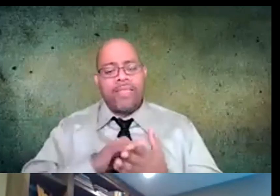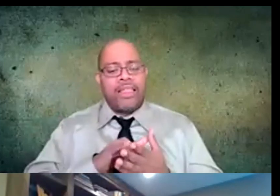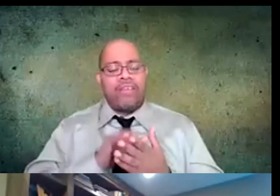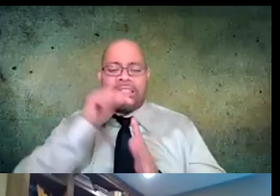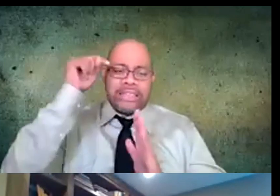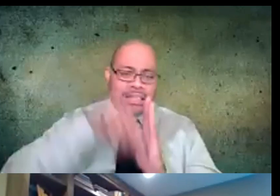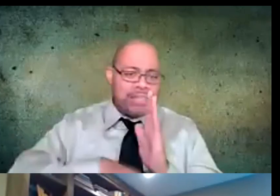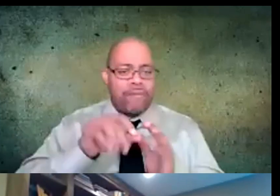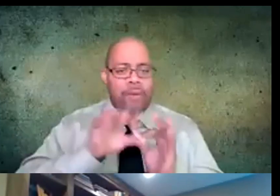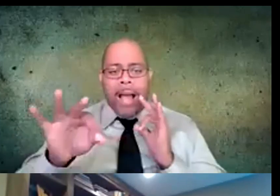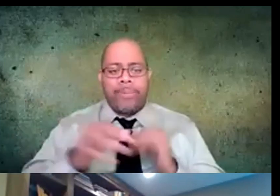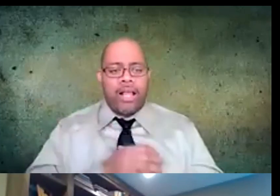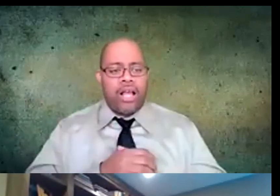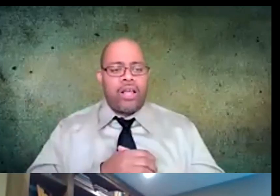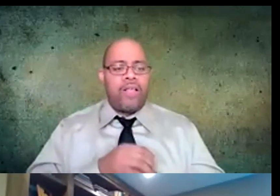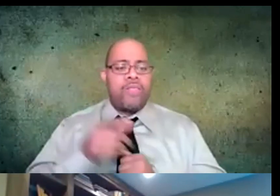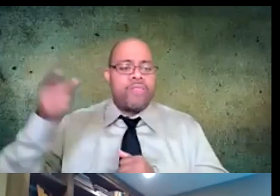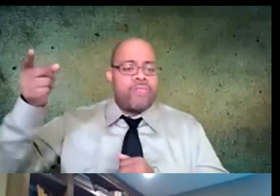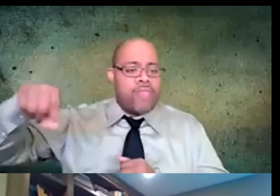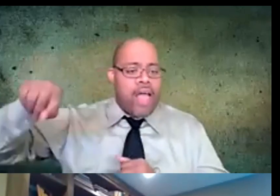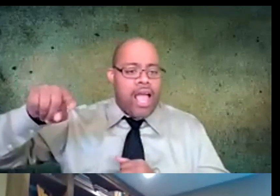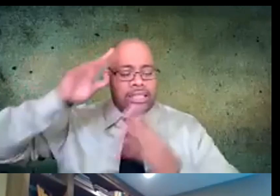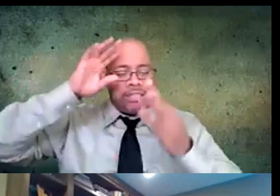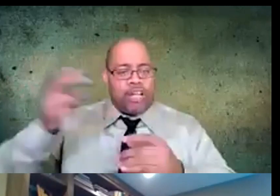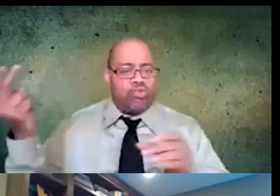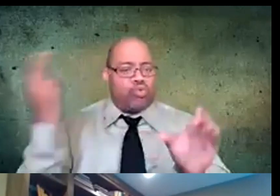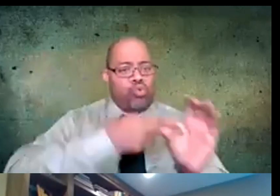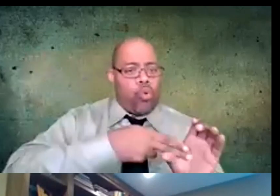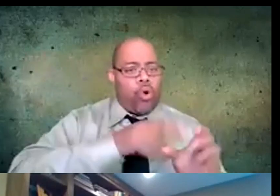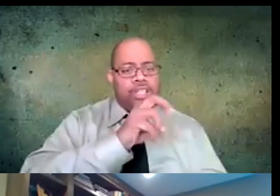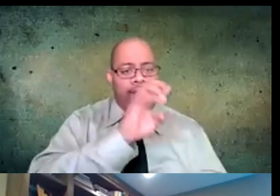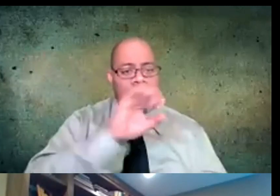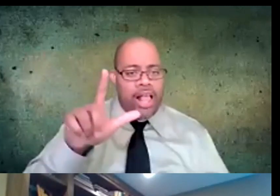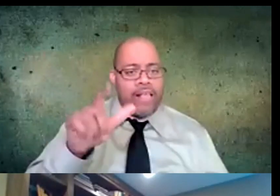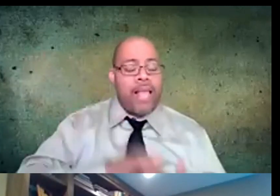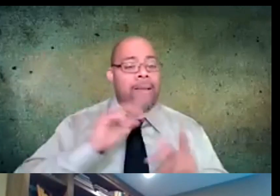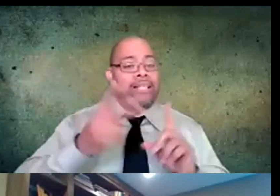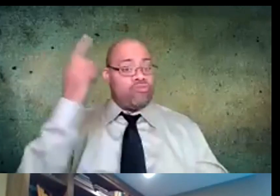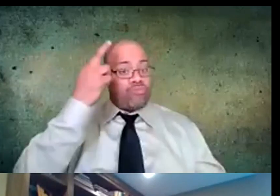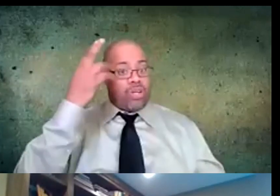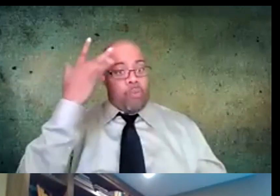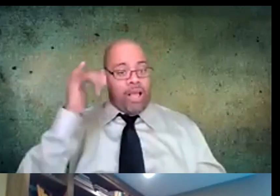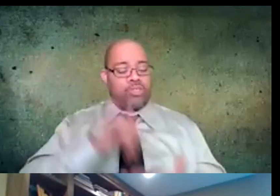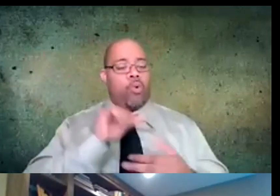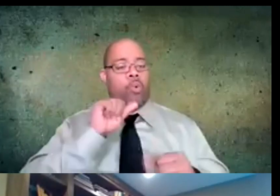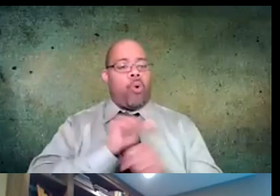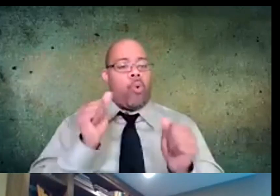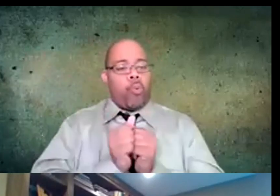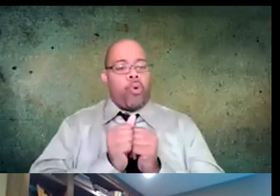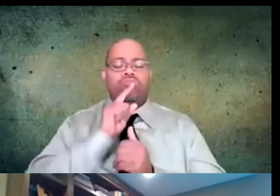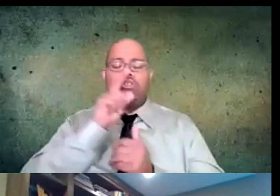the pipeline, they decided to join Cerevel. So that was my second reason, is to work with such